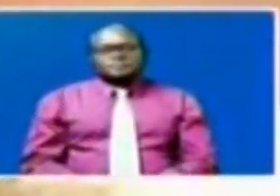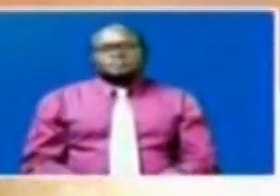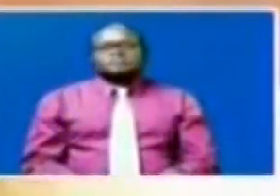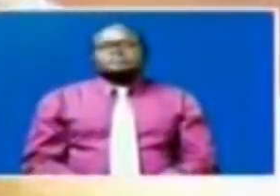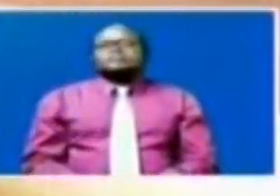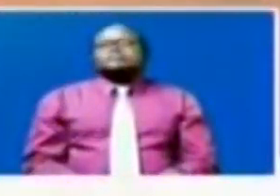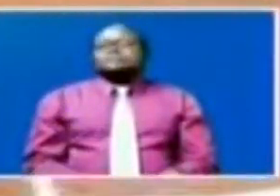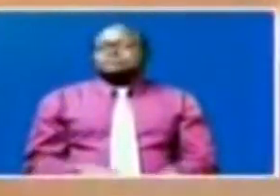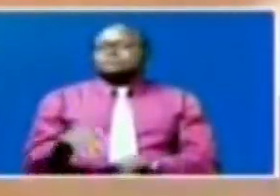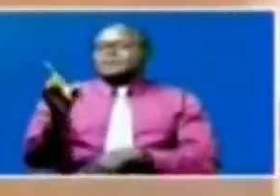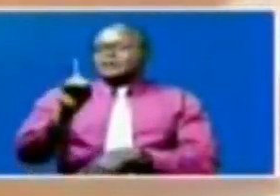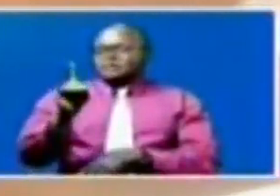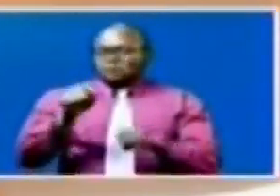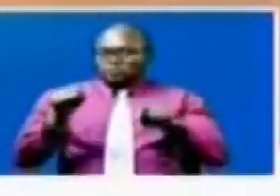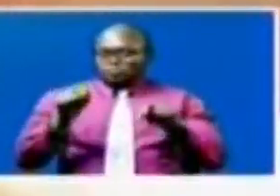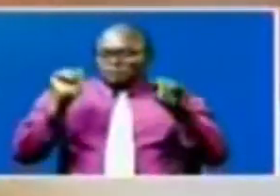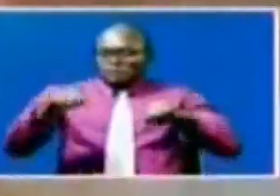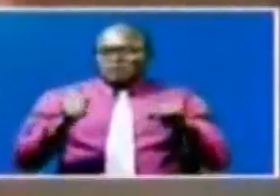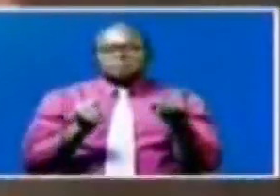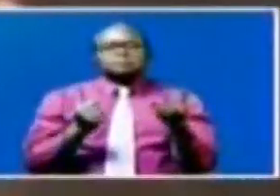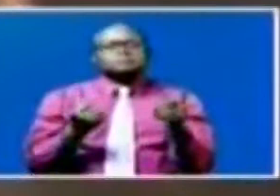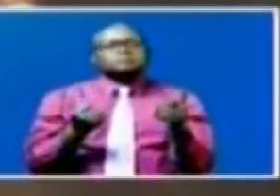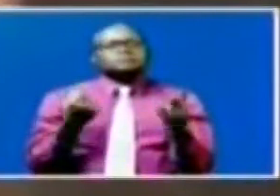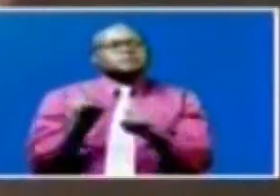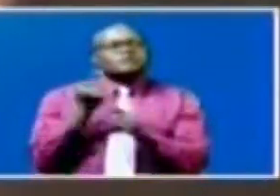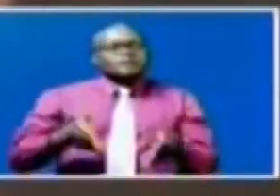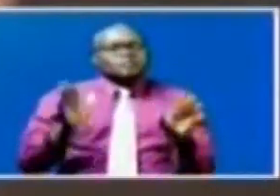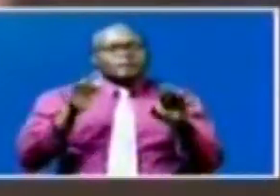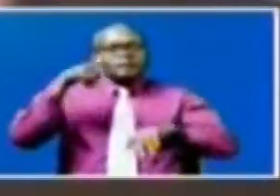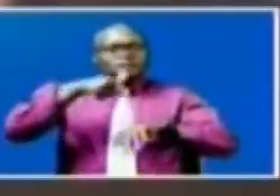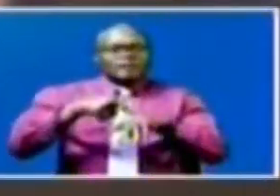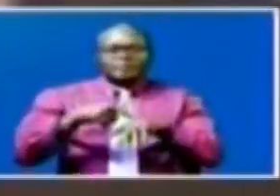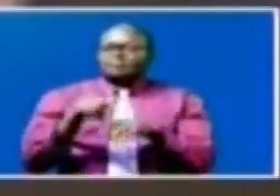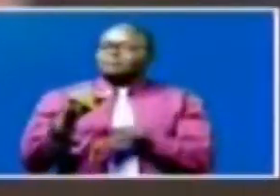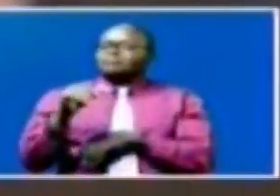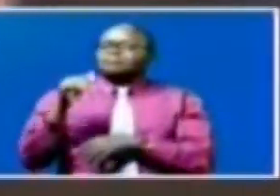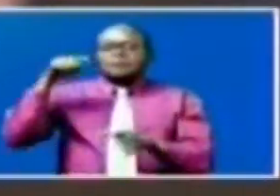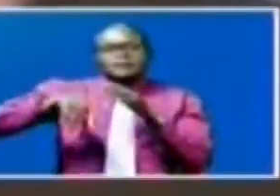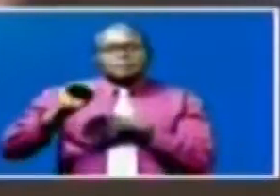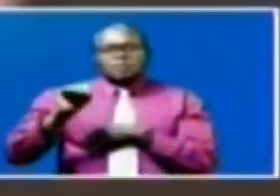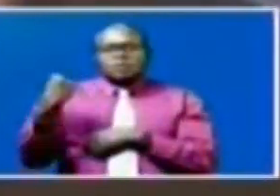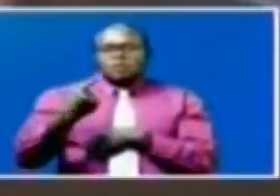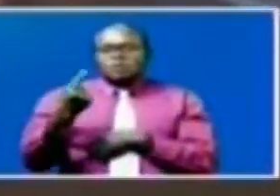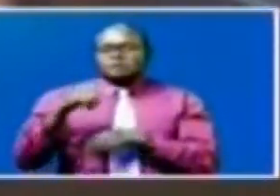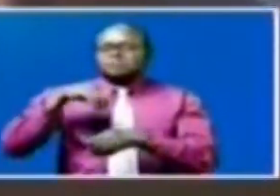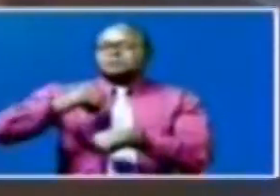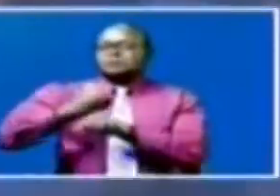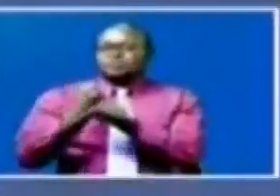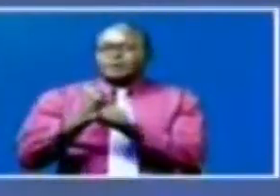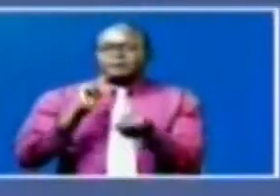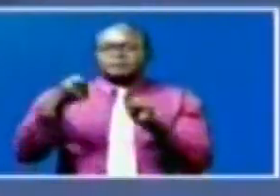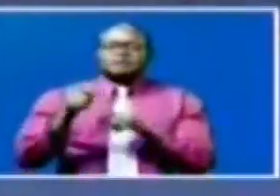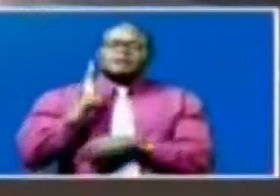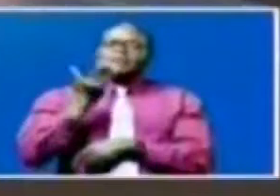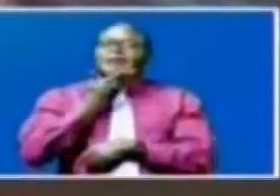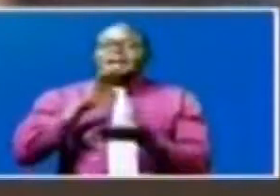Dental fluorosis can be managed by dentists in different ways. When mild, nothing much is done except bleaching if necessary